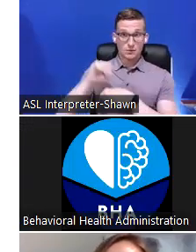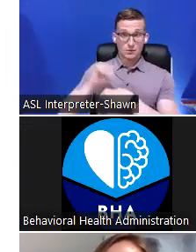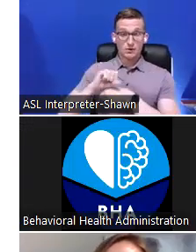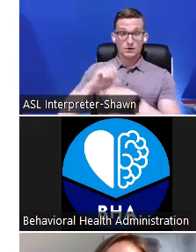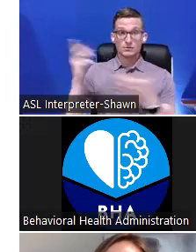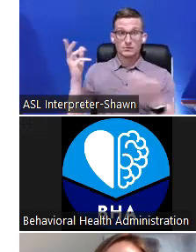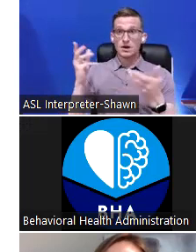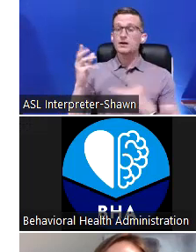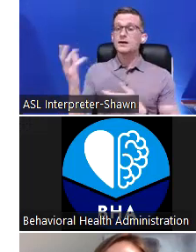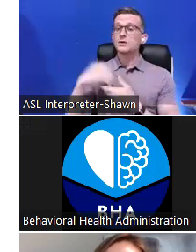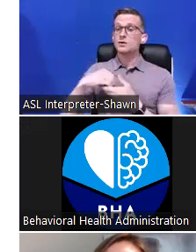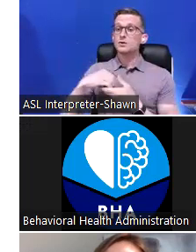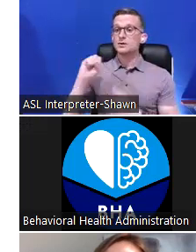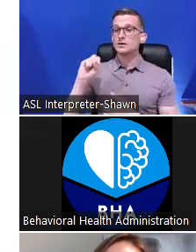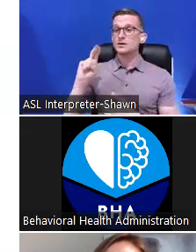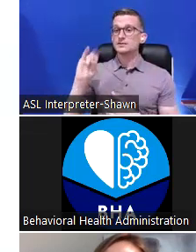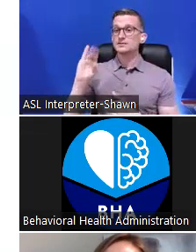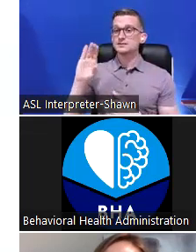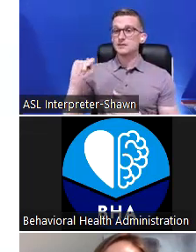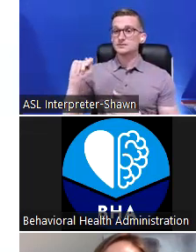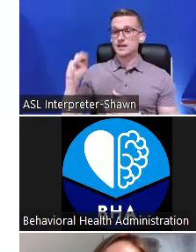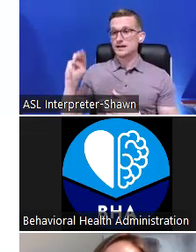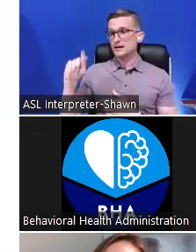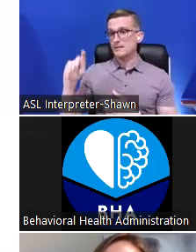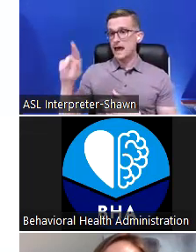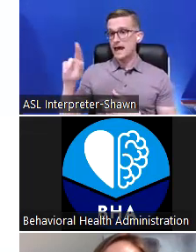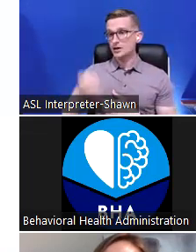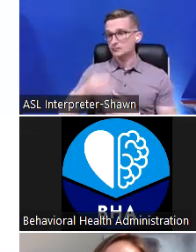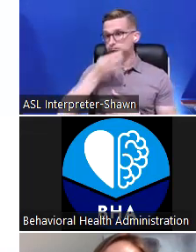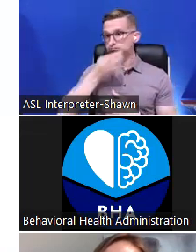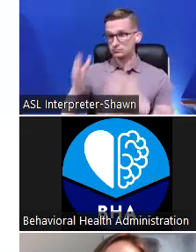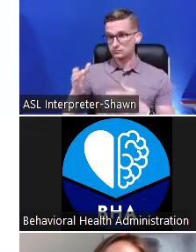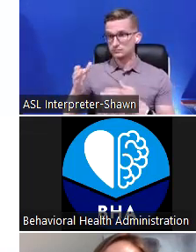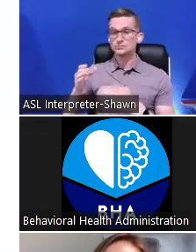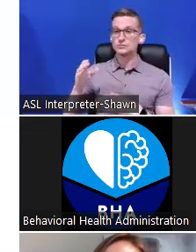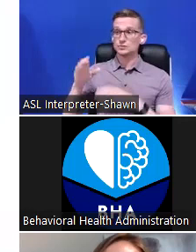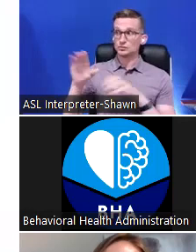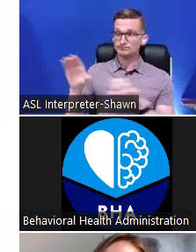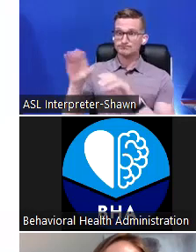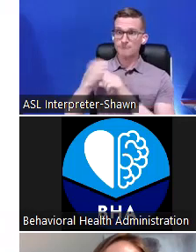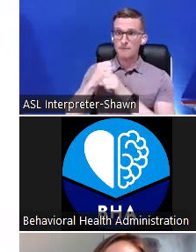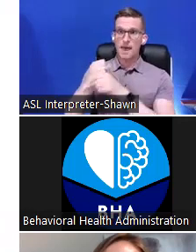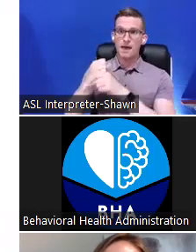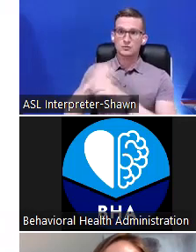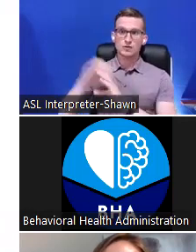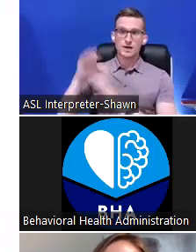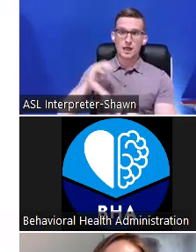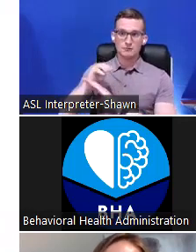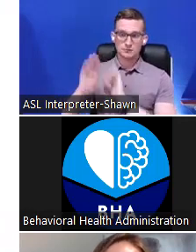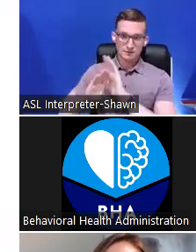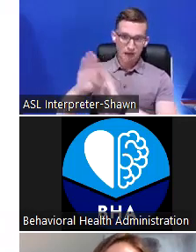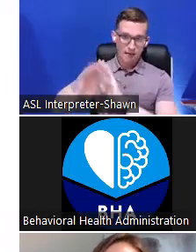subject matter experts to help in the curriculum, actually do the curriculum development, including making the